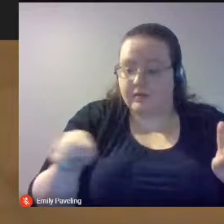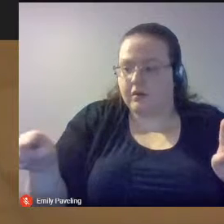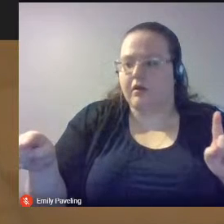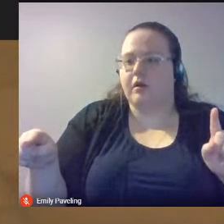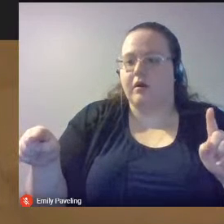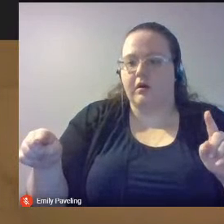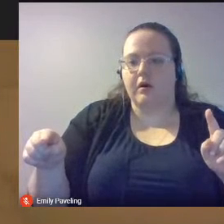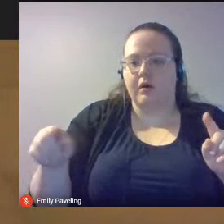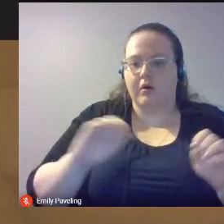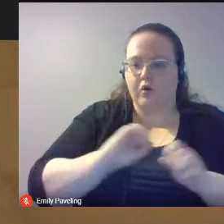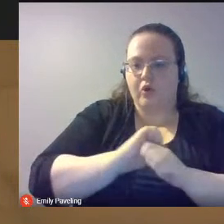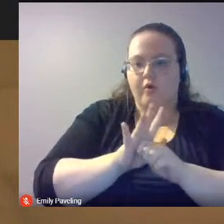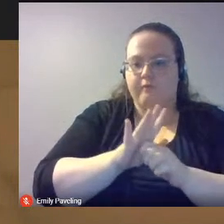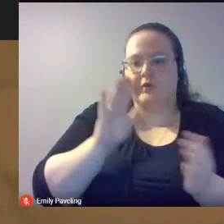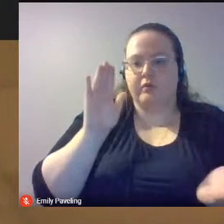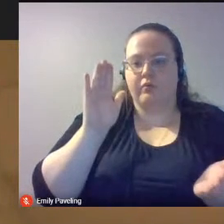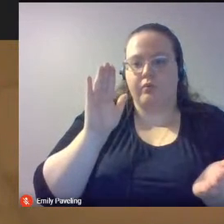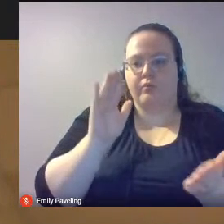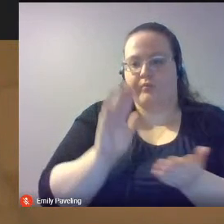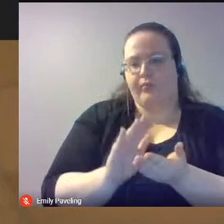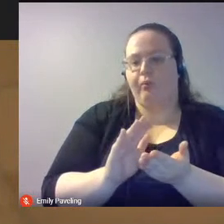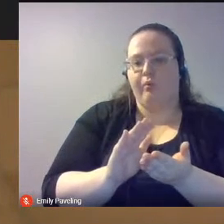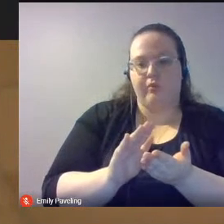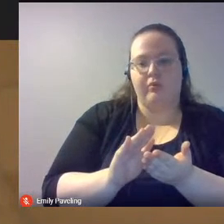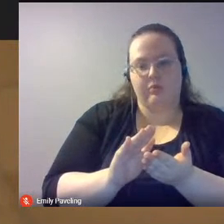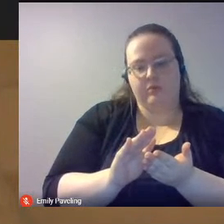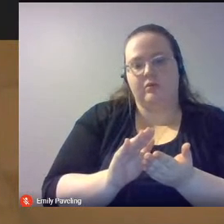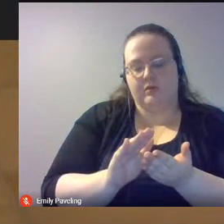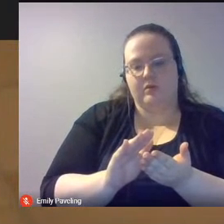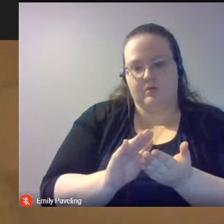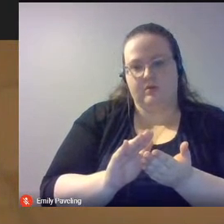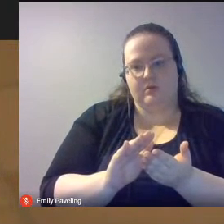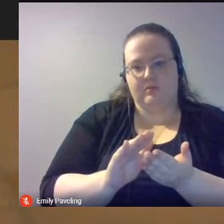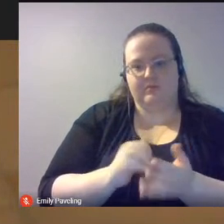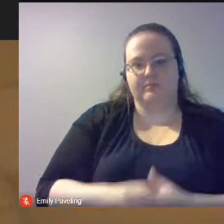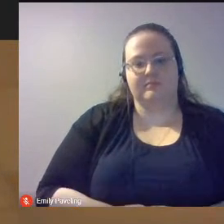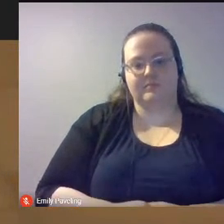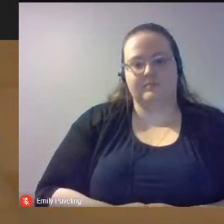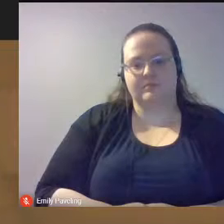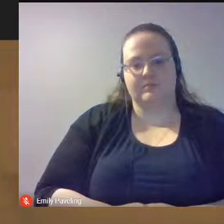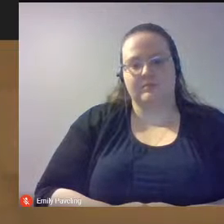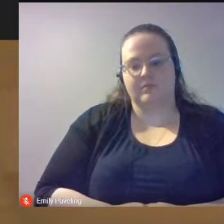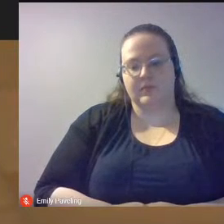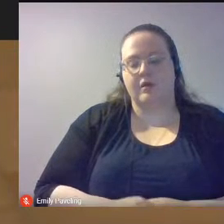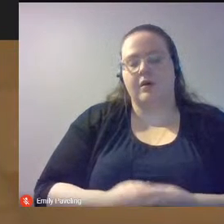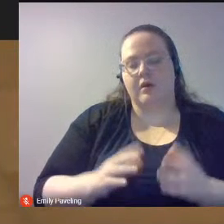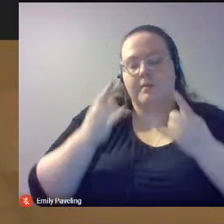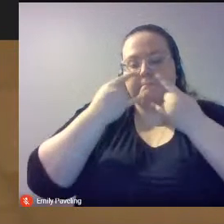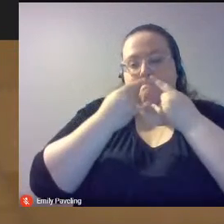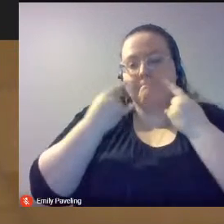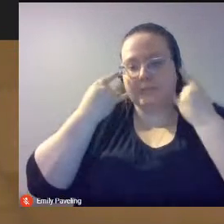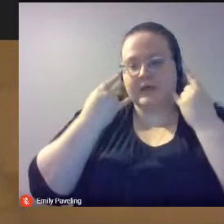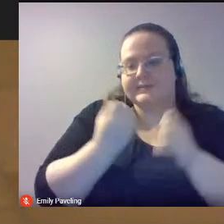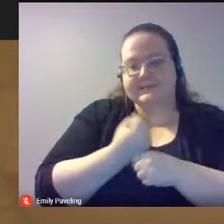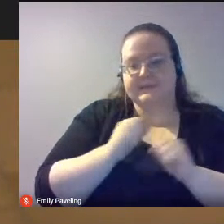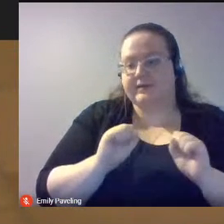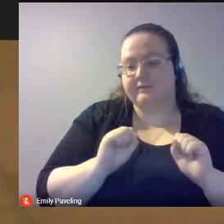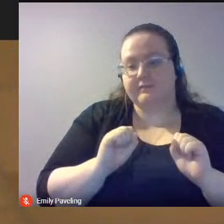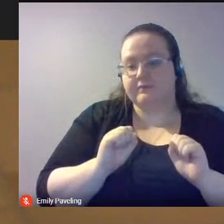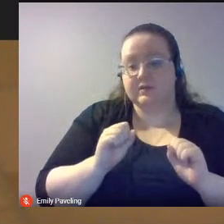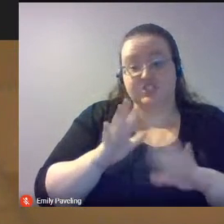to reduce their overall COVID-19 case rates. Overall, masks are safe to use, even among